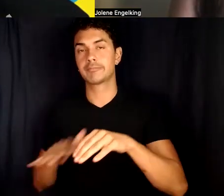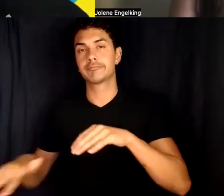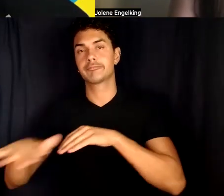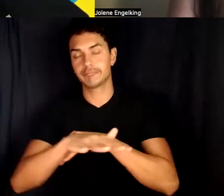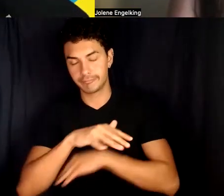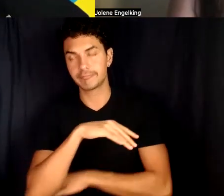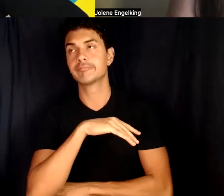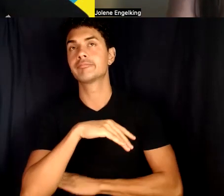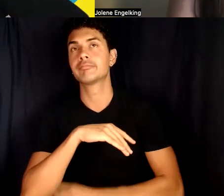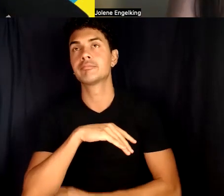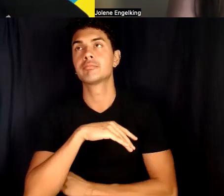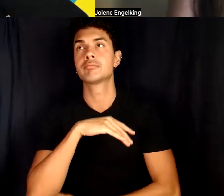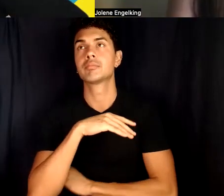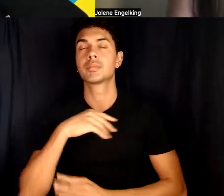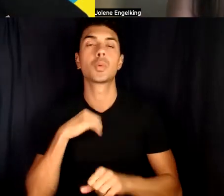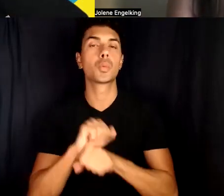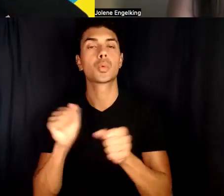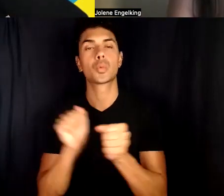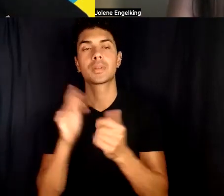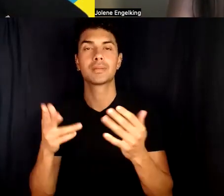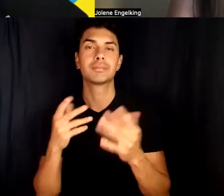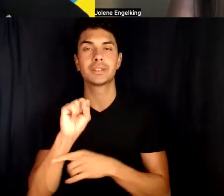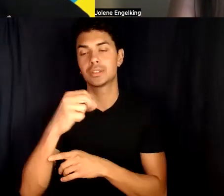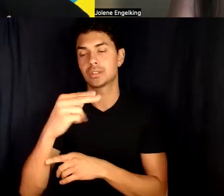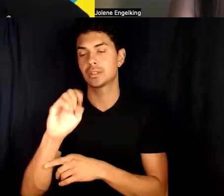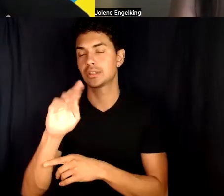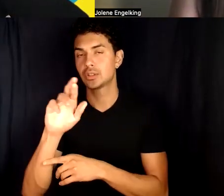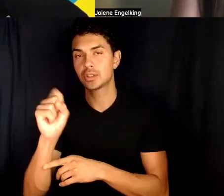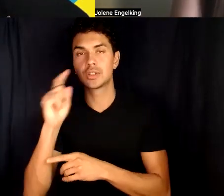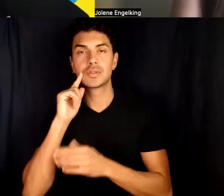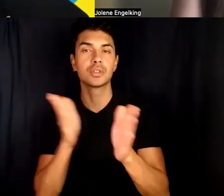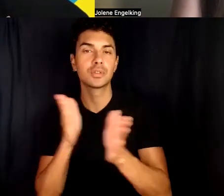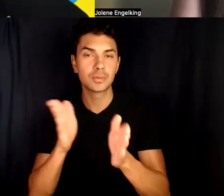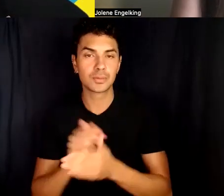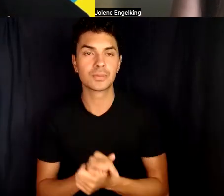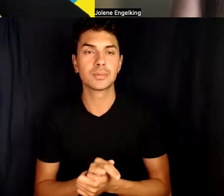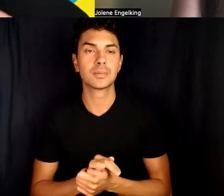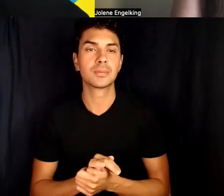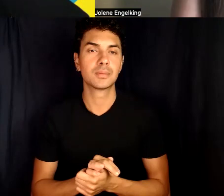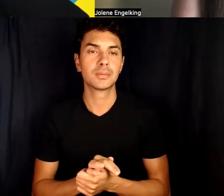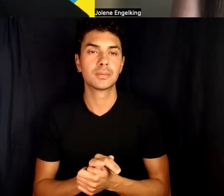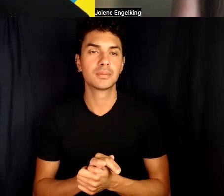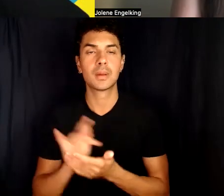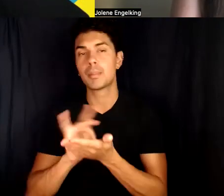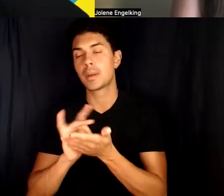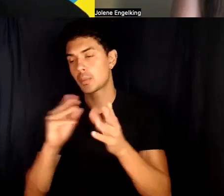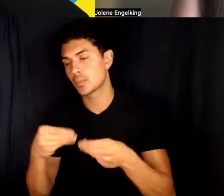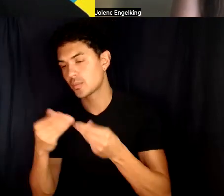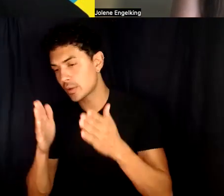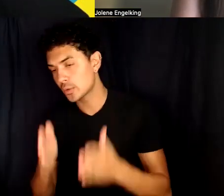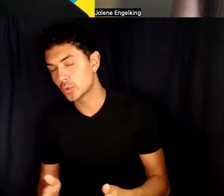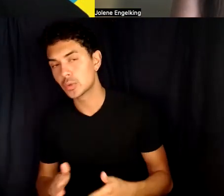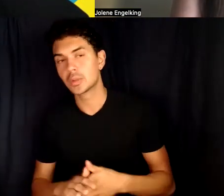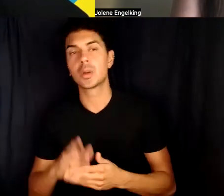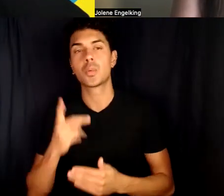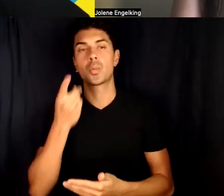when working with shelter services, medical providers, one thing that we would run into a lot would be the misconception